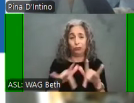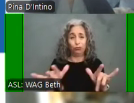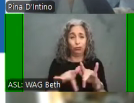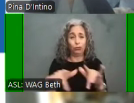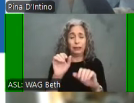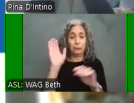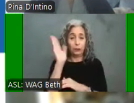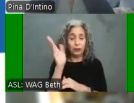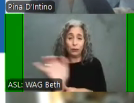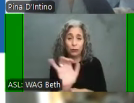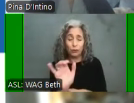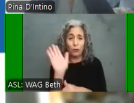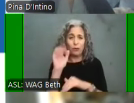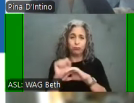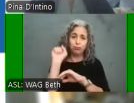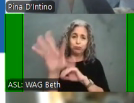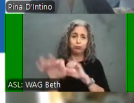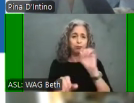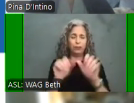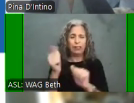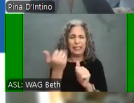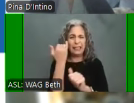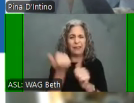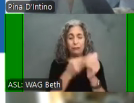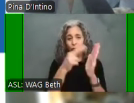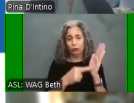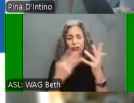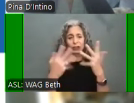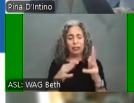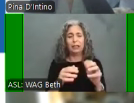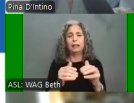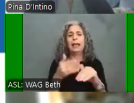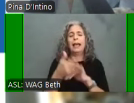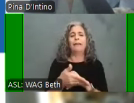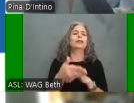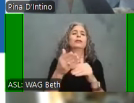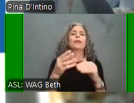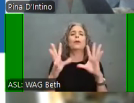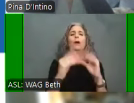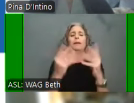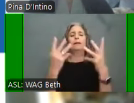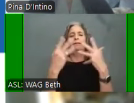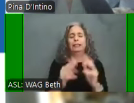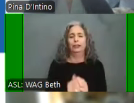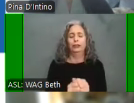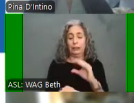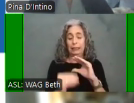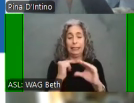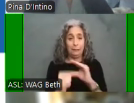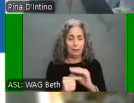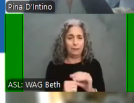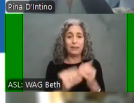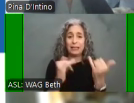and presentation will be sent to everyone who registered in the post-webinar email. And now I would like to turn